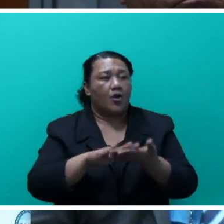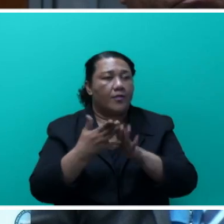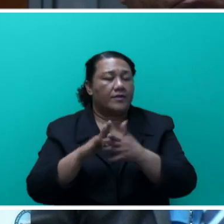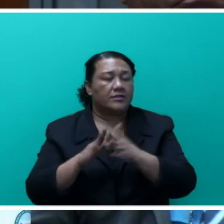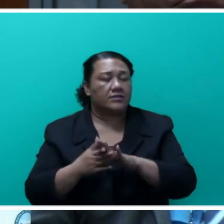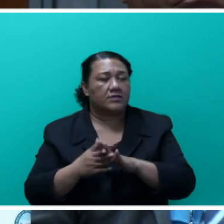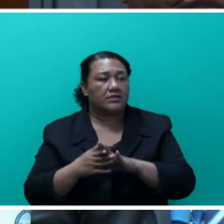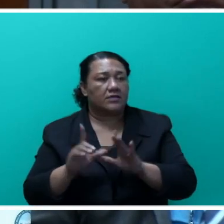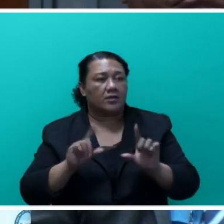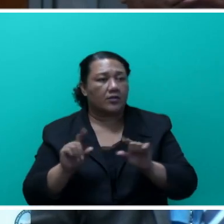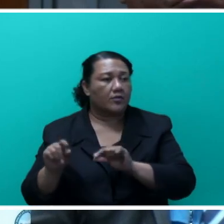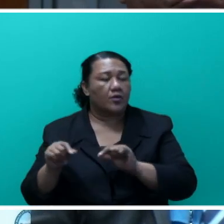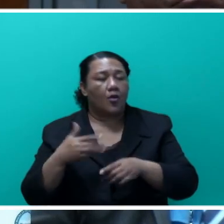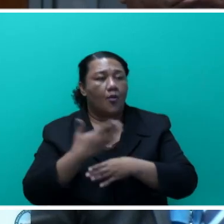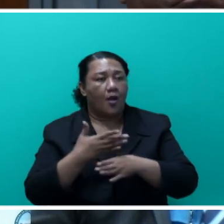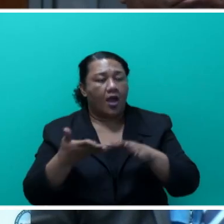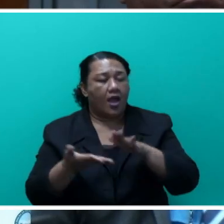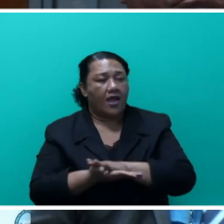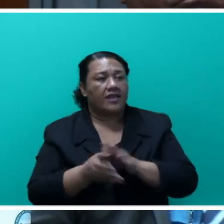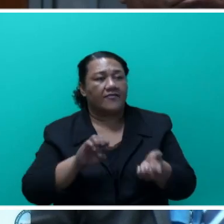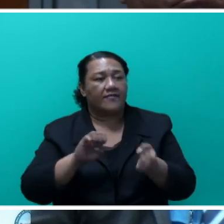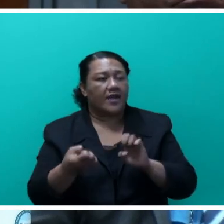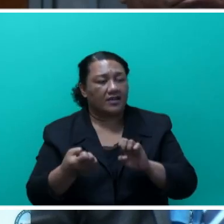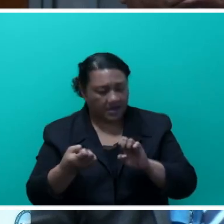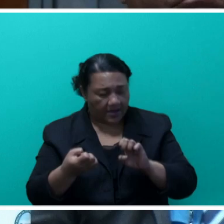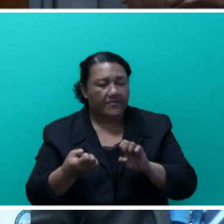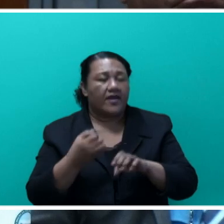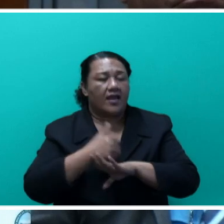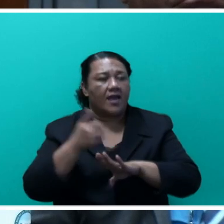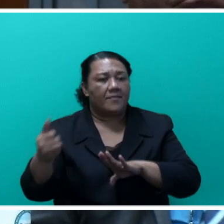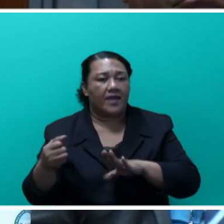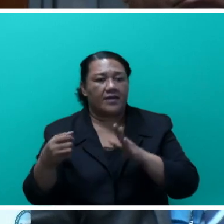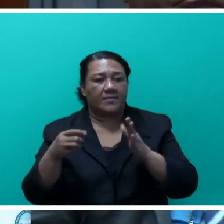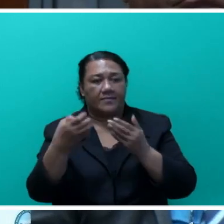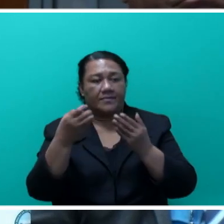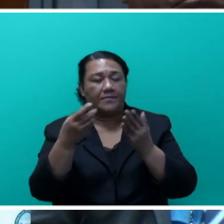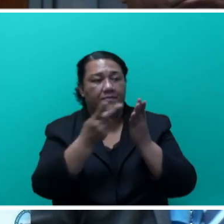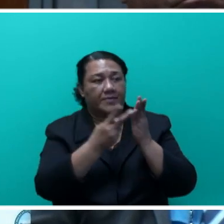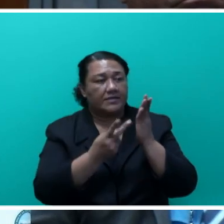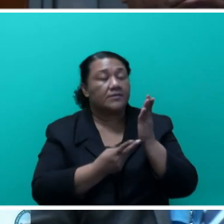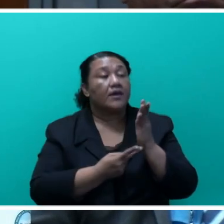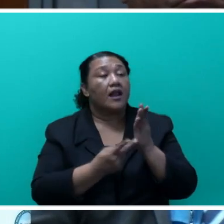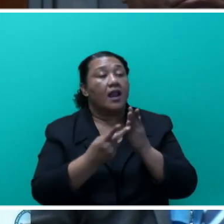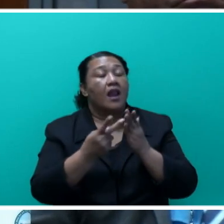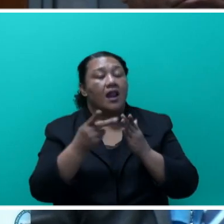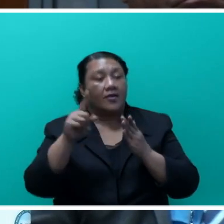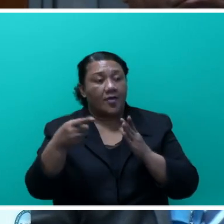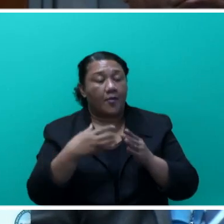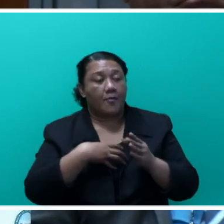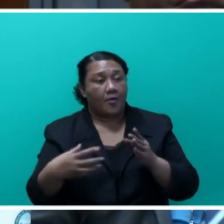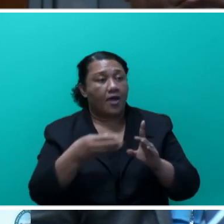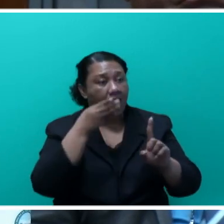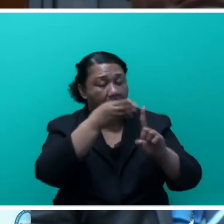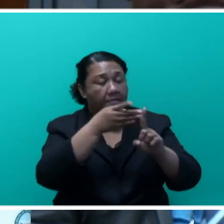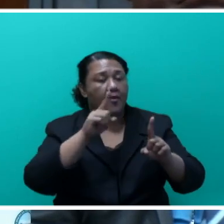operates under effective governance principles. The revised National Housing Policy further aims to be a